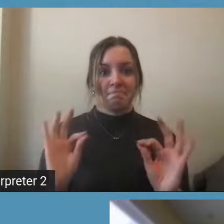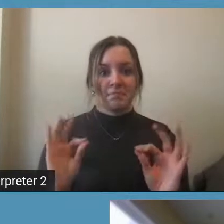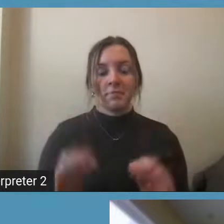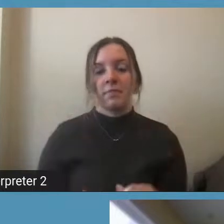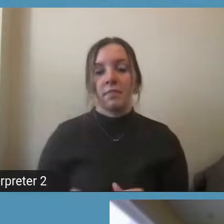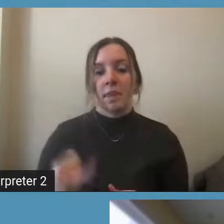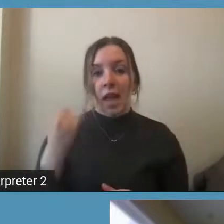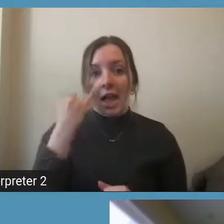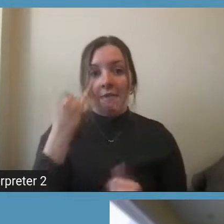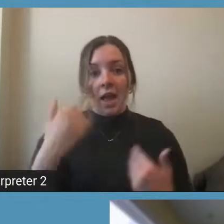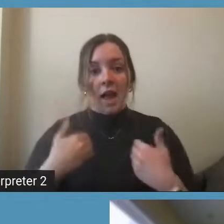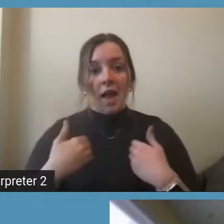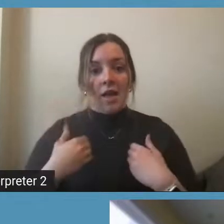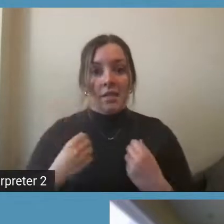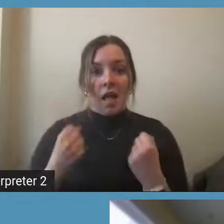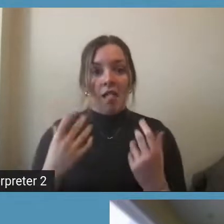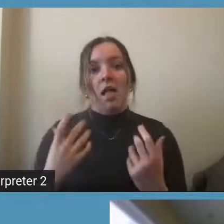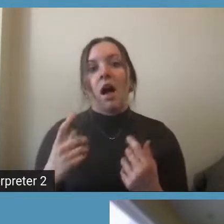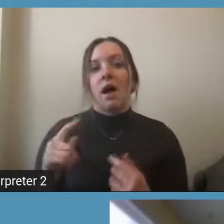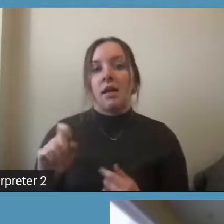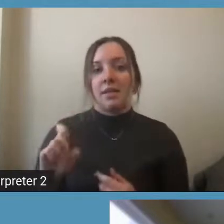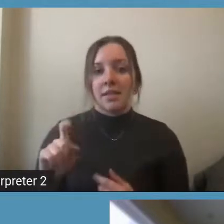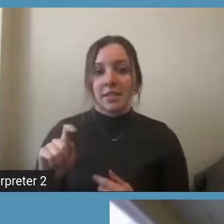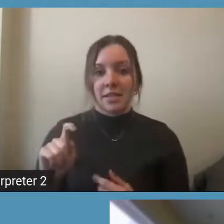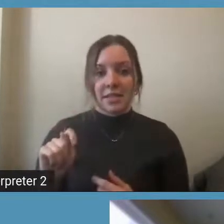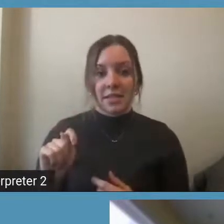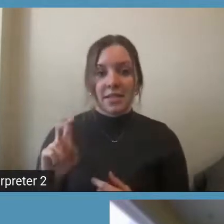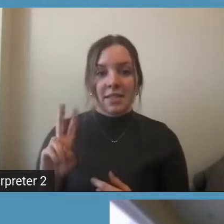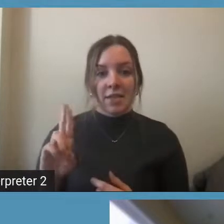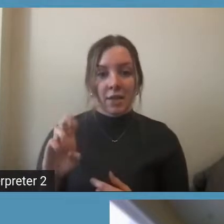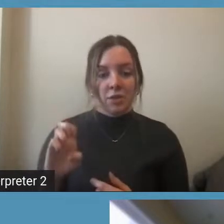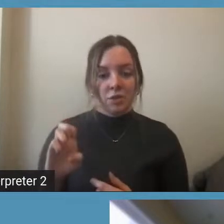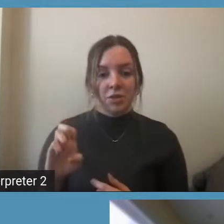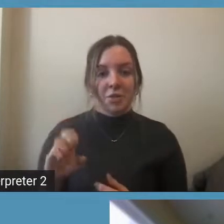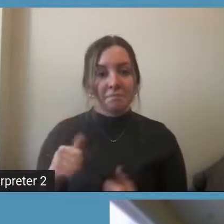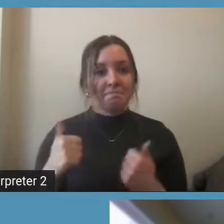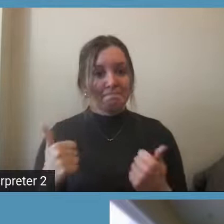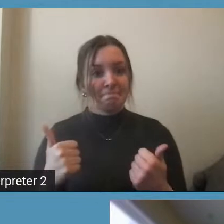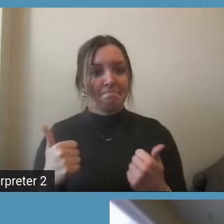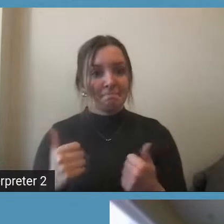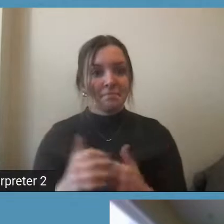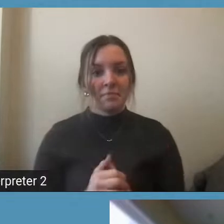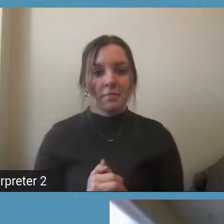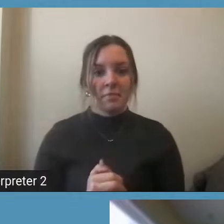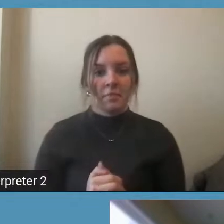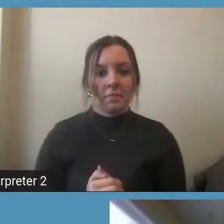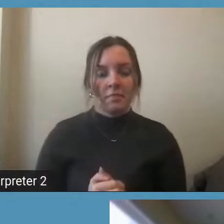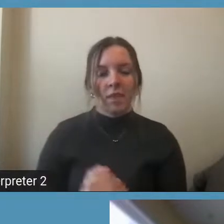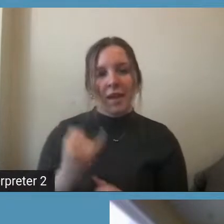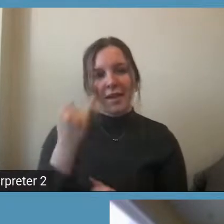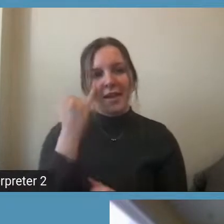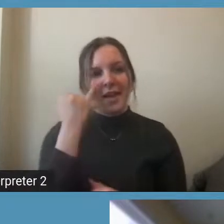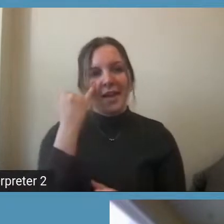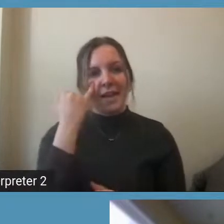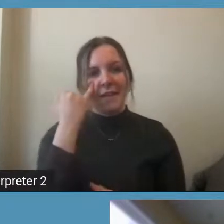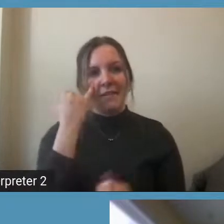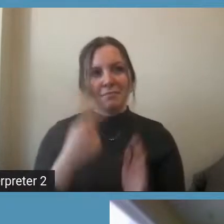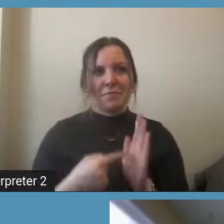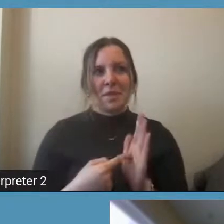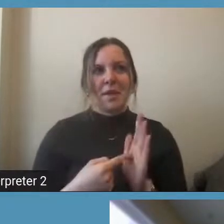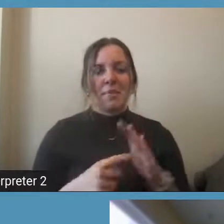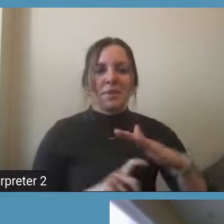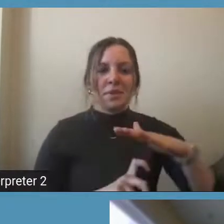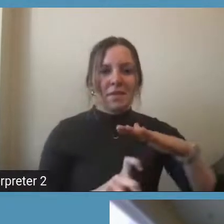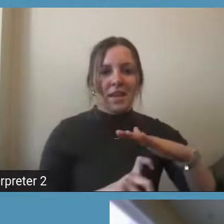gonna work really well. But on the other hand, if you try and scan a white PVC pipe